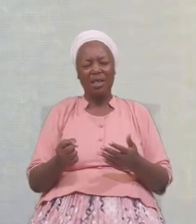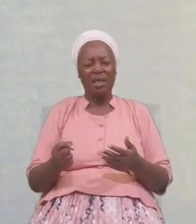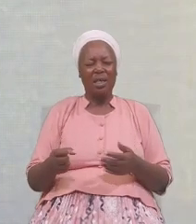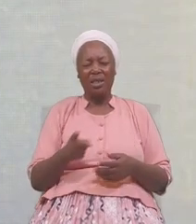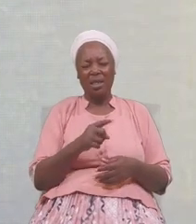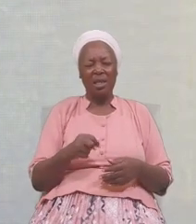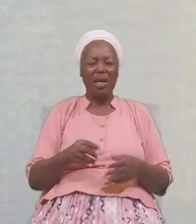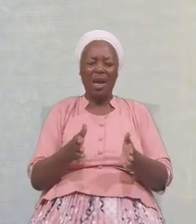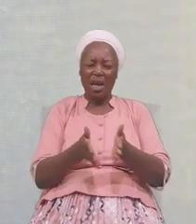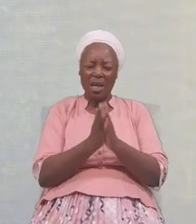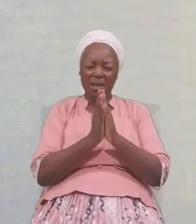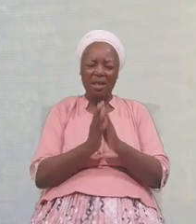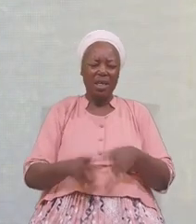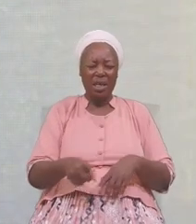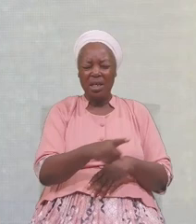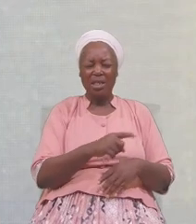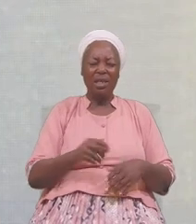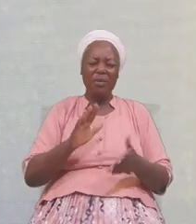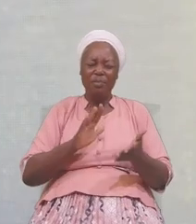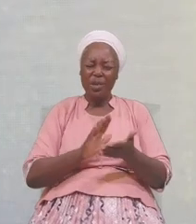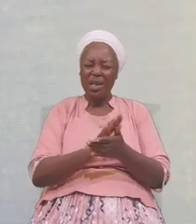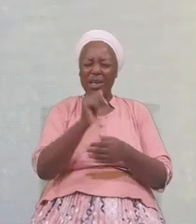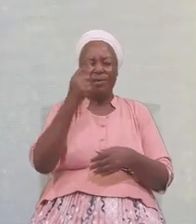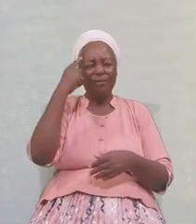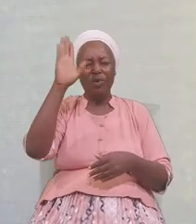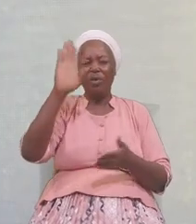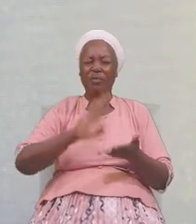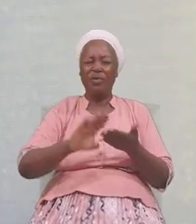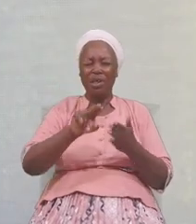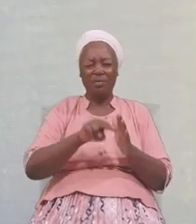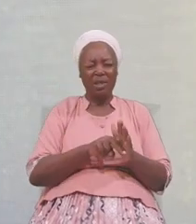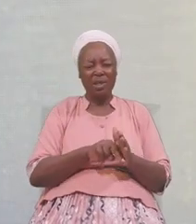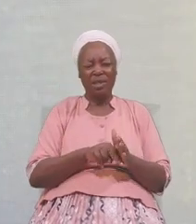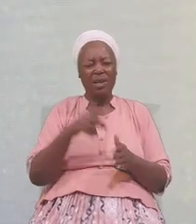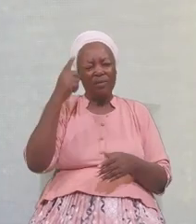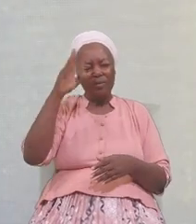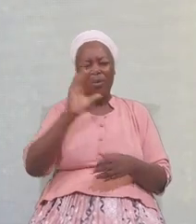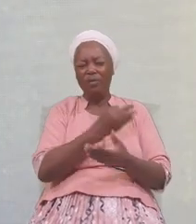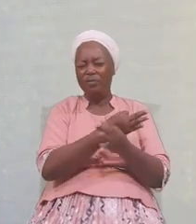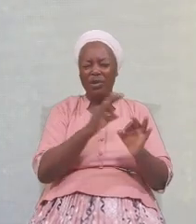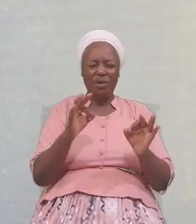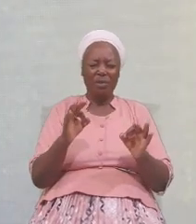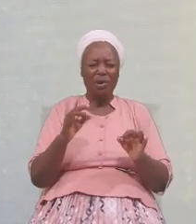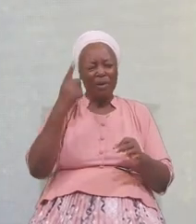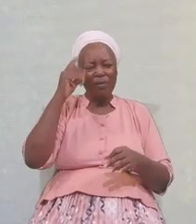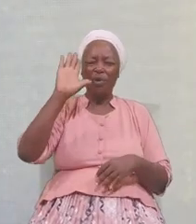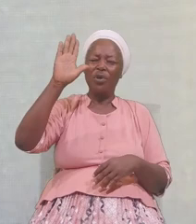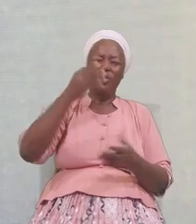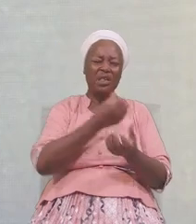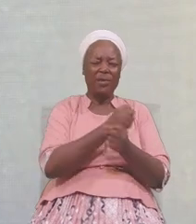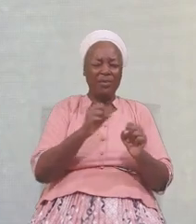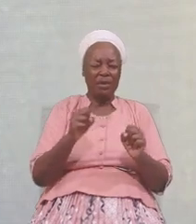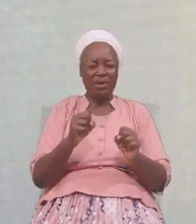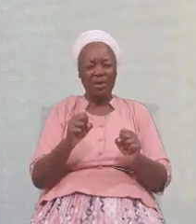ask, they believe for your forgiveness, for your freedom, for your